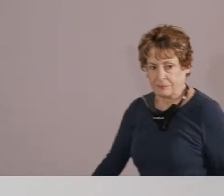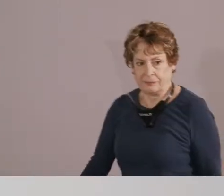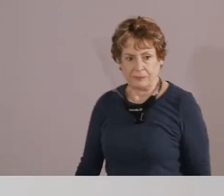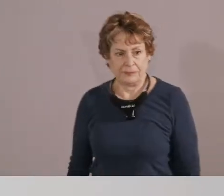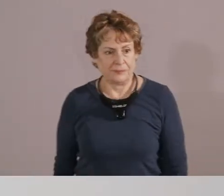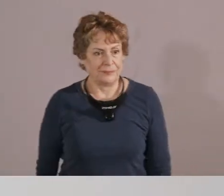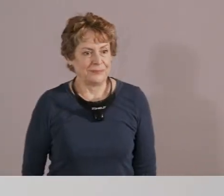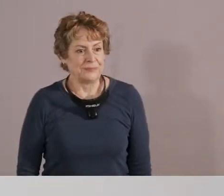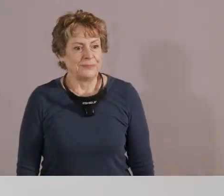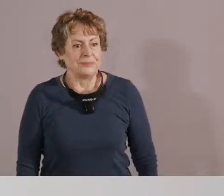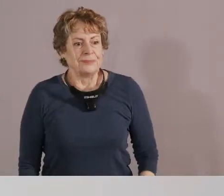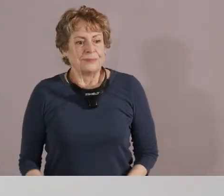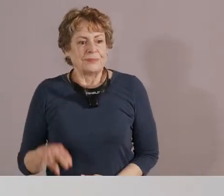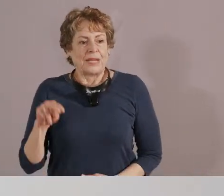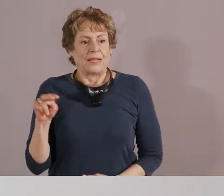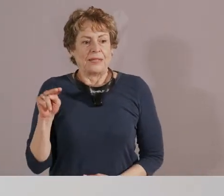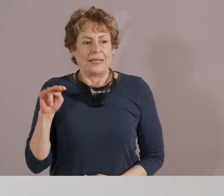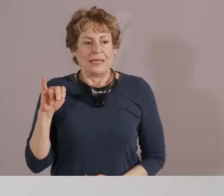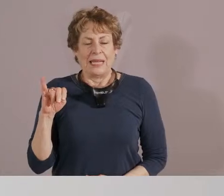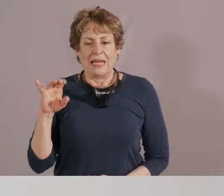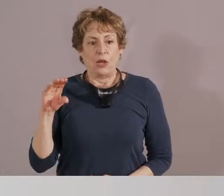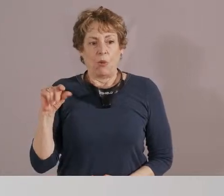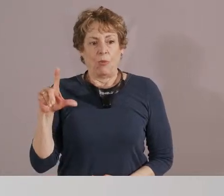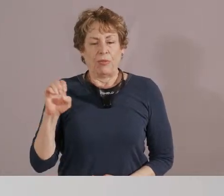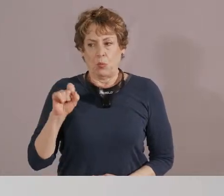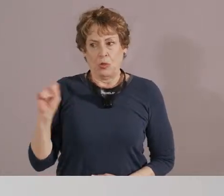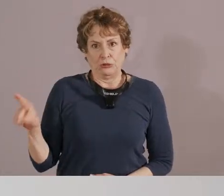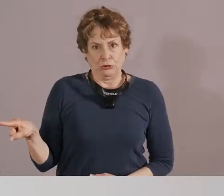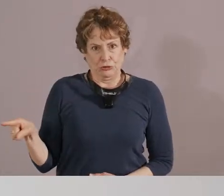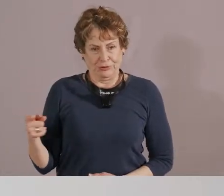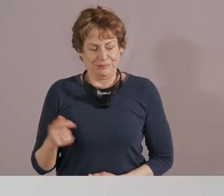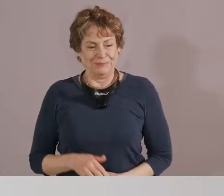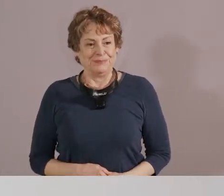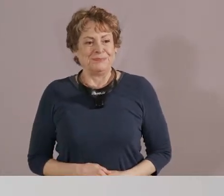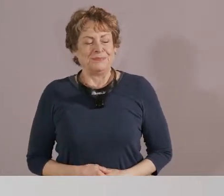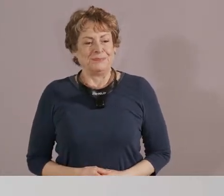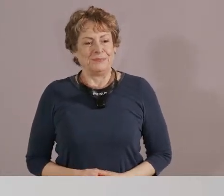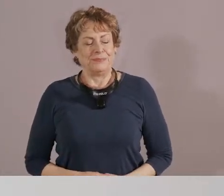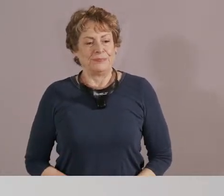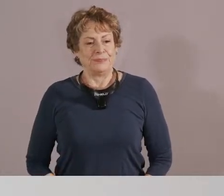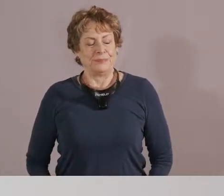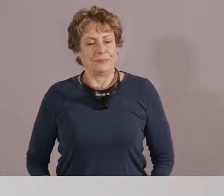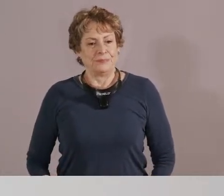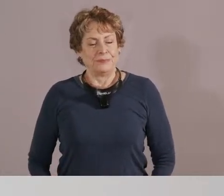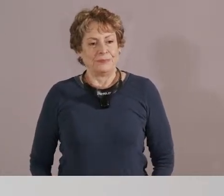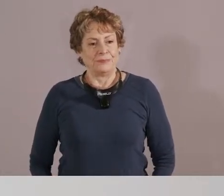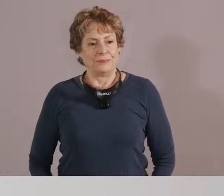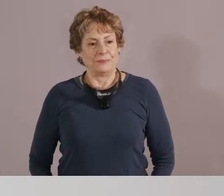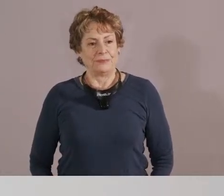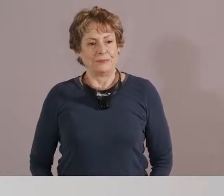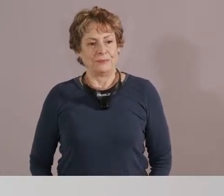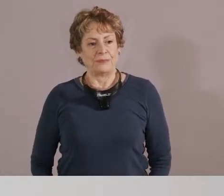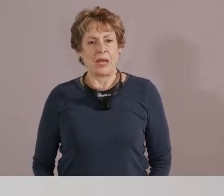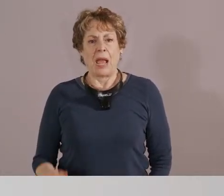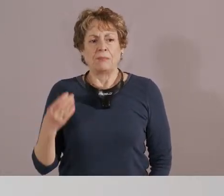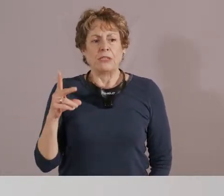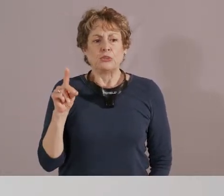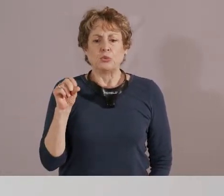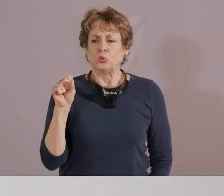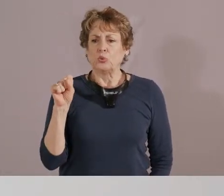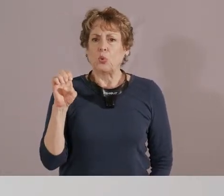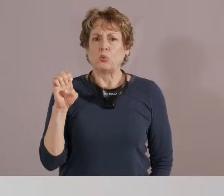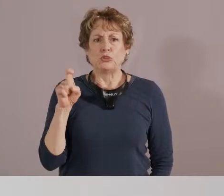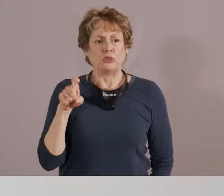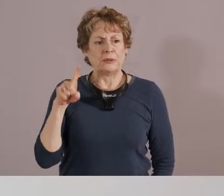since you have to be out at 2 and there's others with the hand raised. Yeah. So I added up the doses that you're supposed to receive next week.